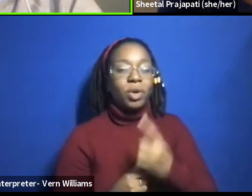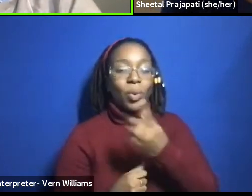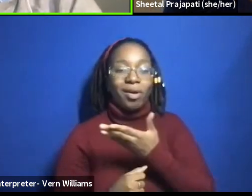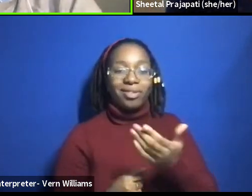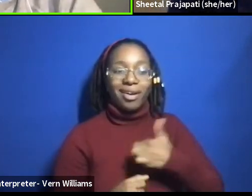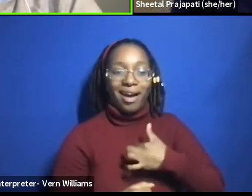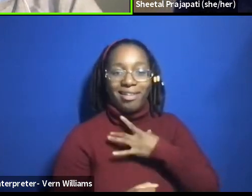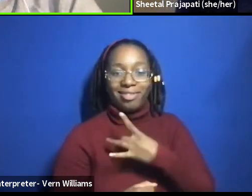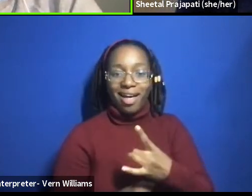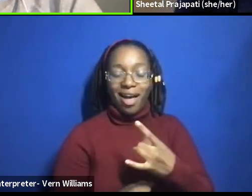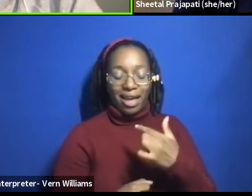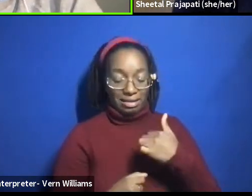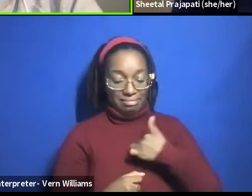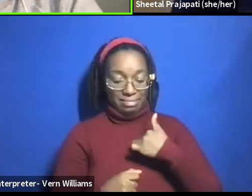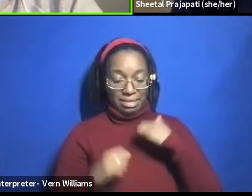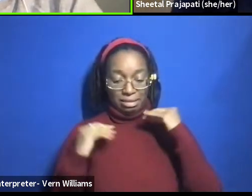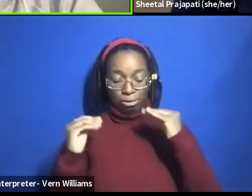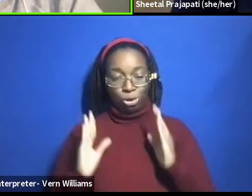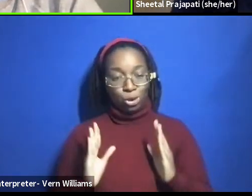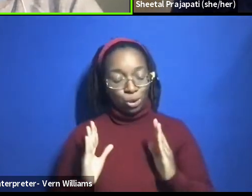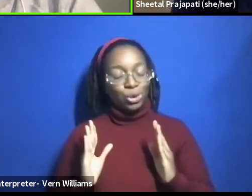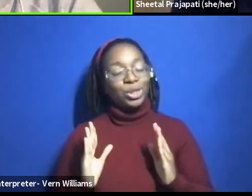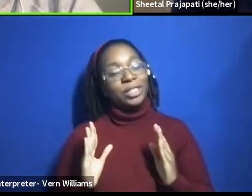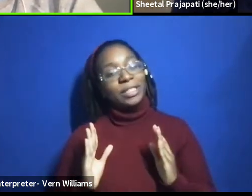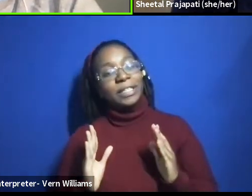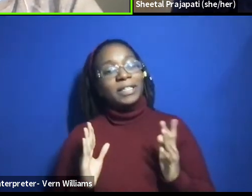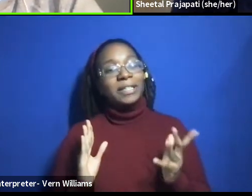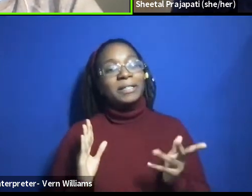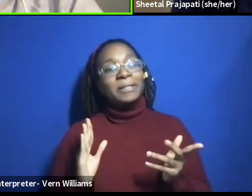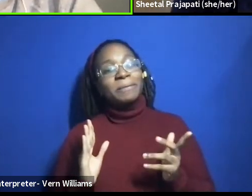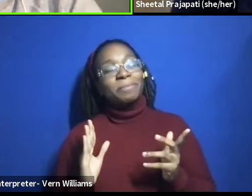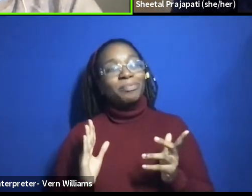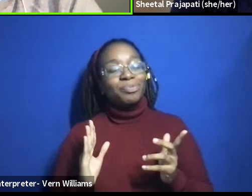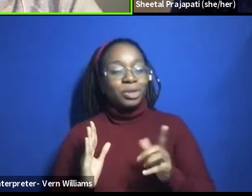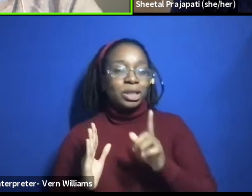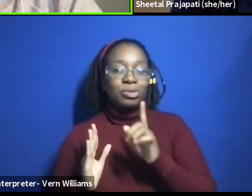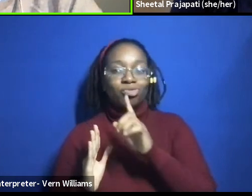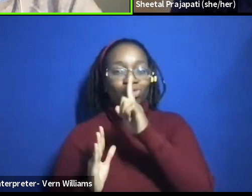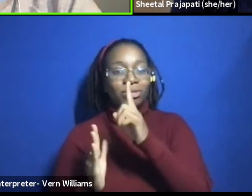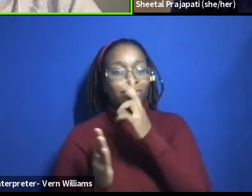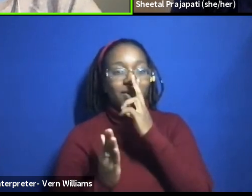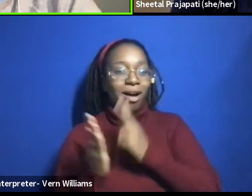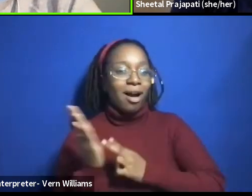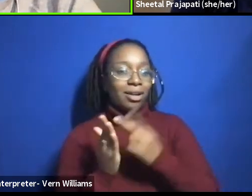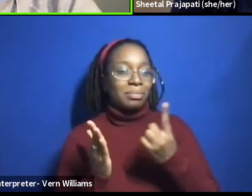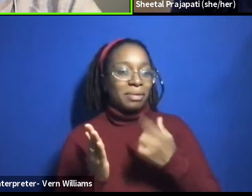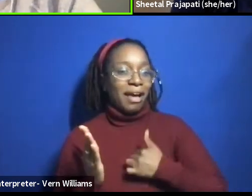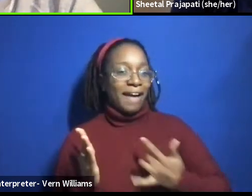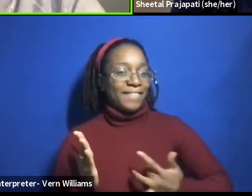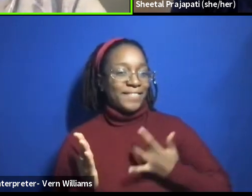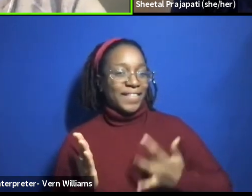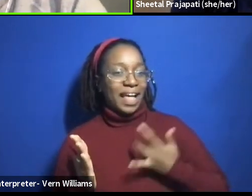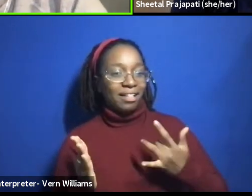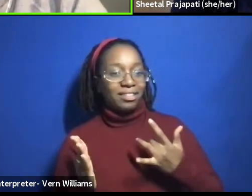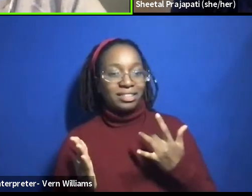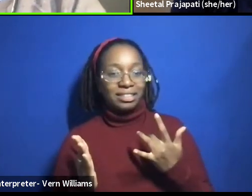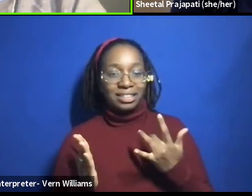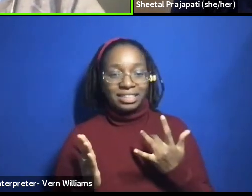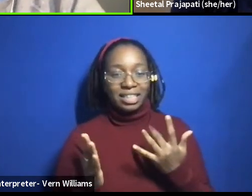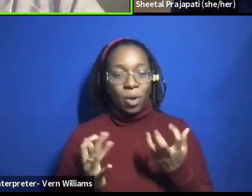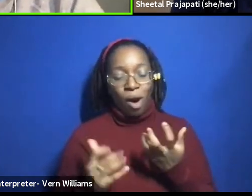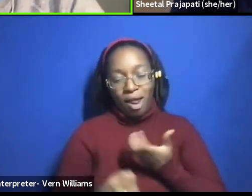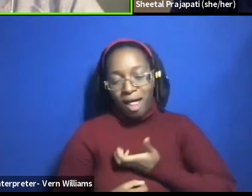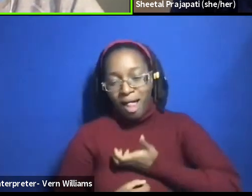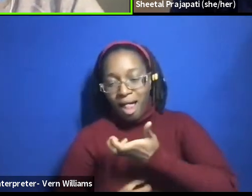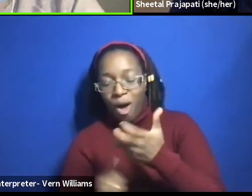about being an educator was that in a certain way, and it is honestly something that I felt sometimes exasperating about my